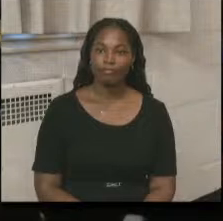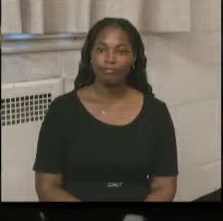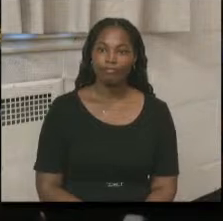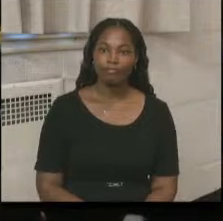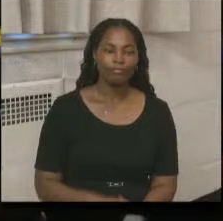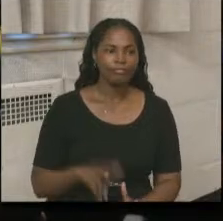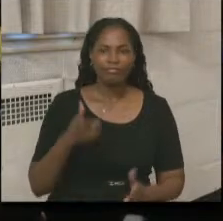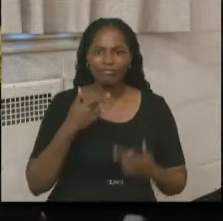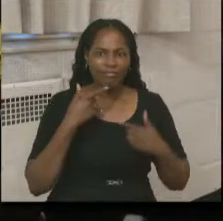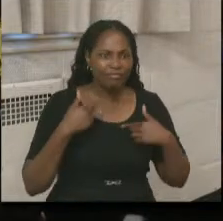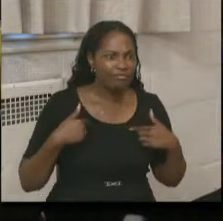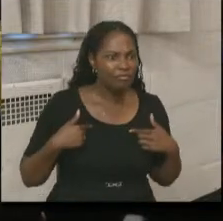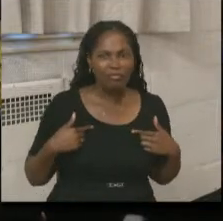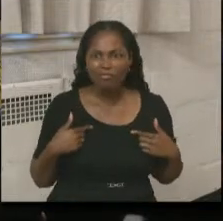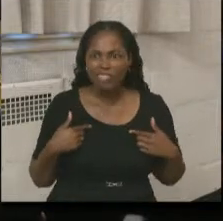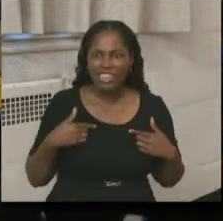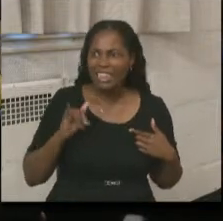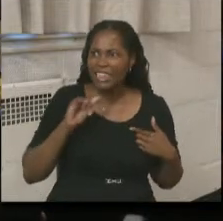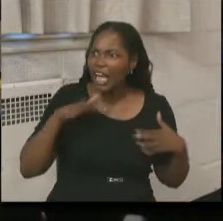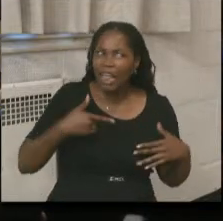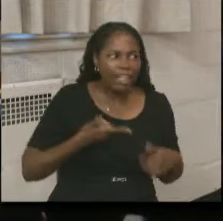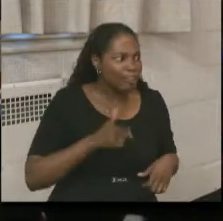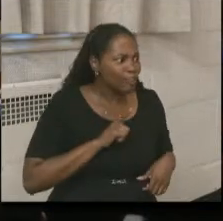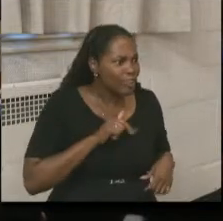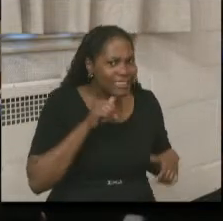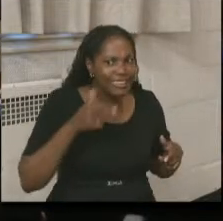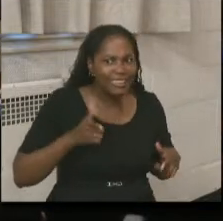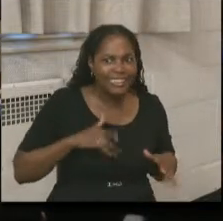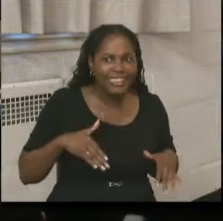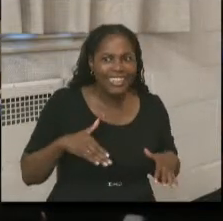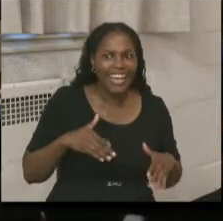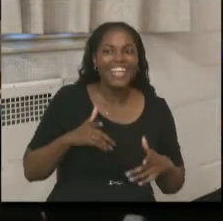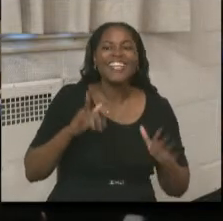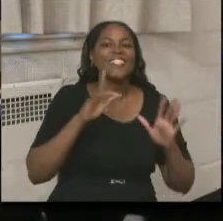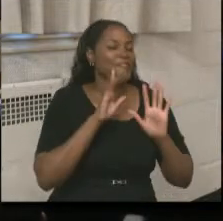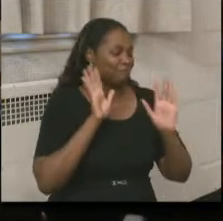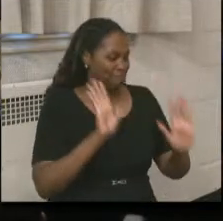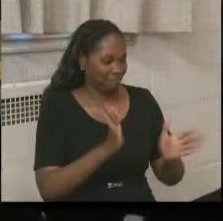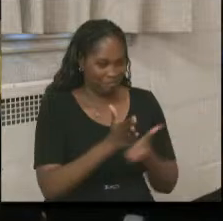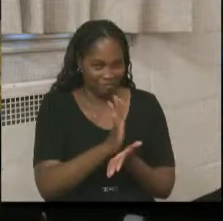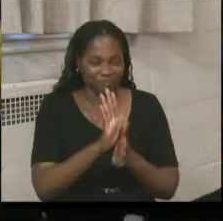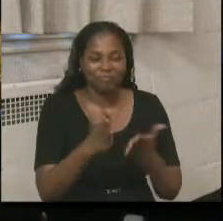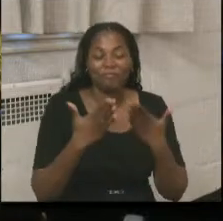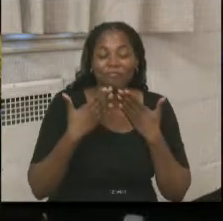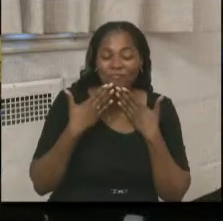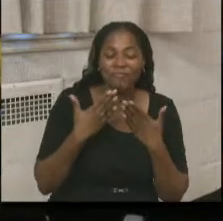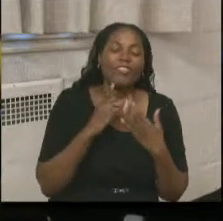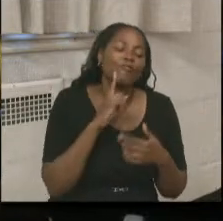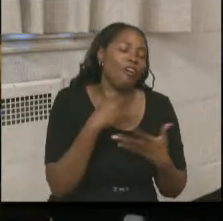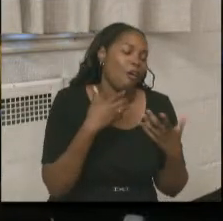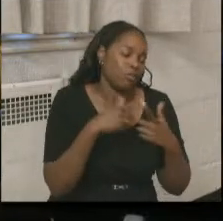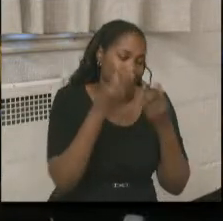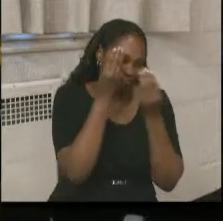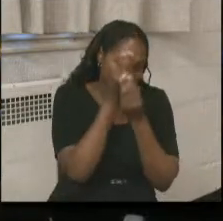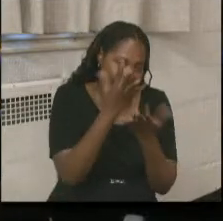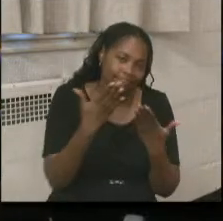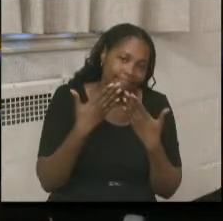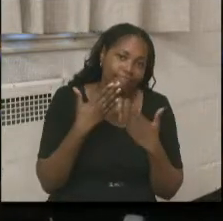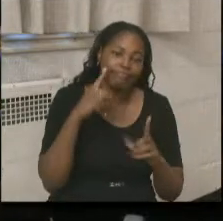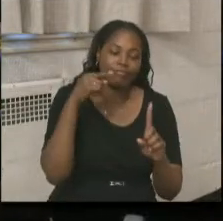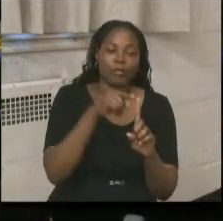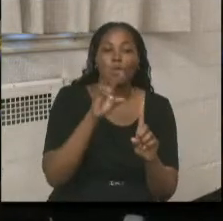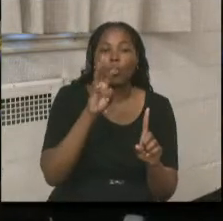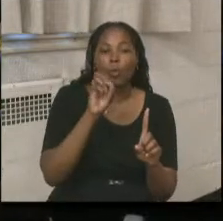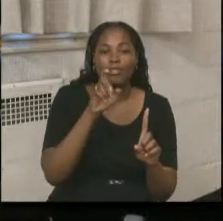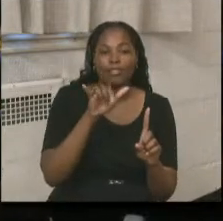It's not my turn yet, girl. All right, thank you. Well, I did want to just say thank you to Wesley Oliver. He's not